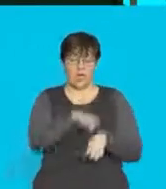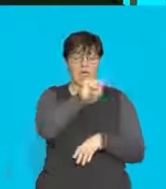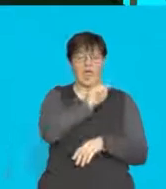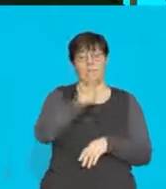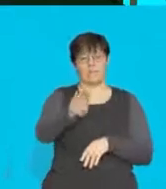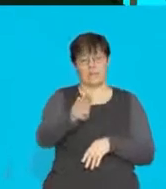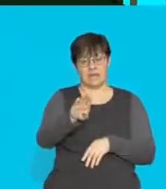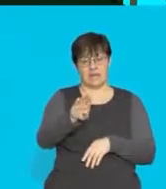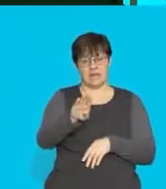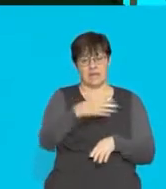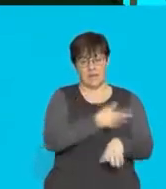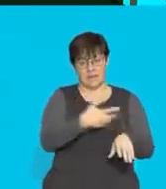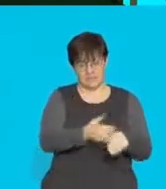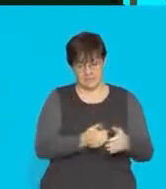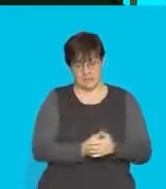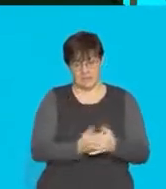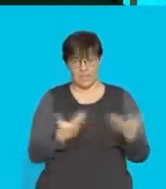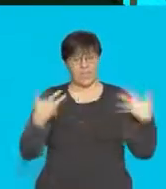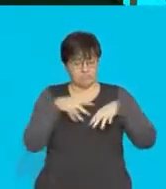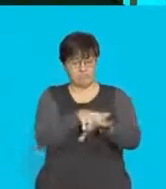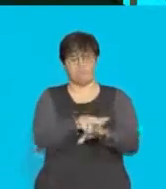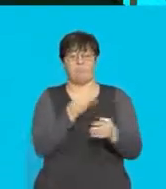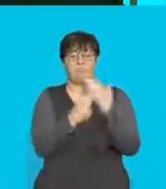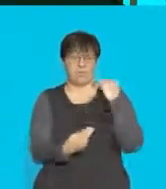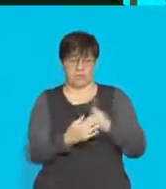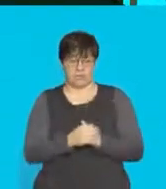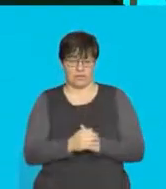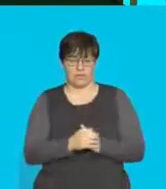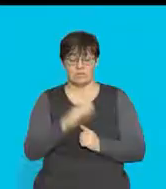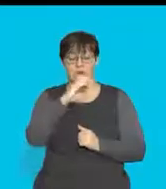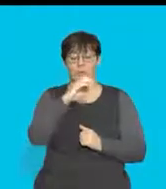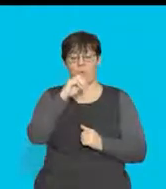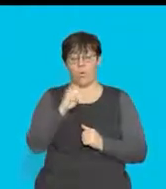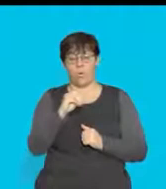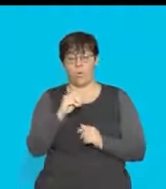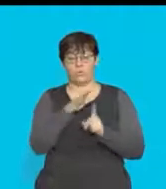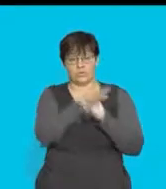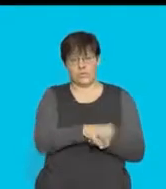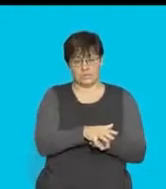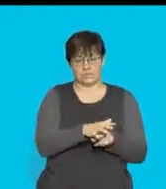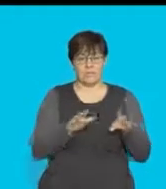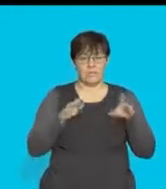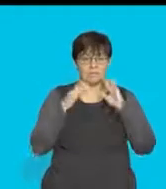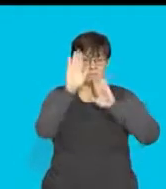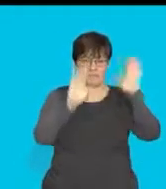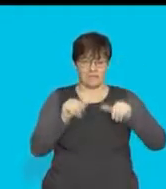together and being represented as an AB. So it's a combination of both. So it's a co-dominance pattern of